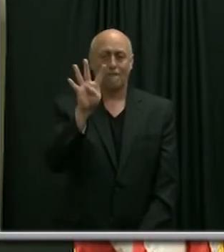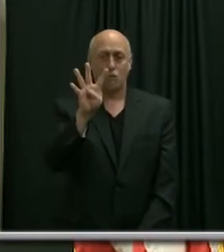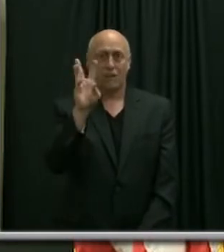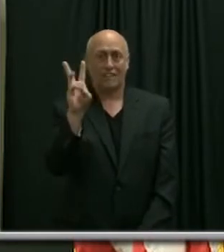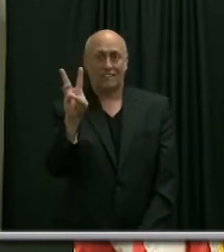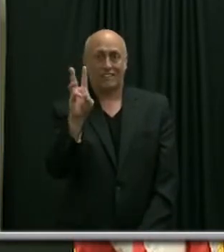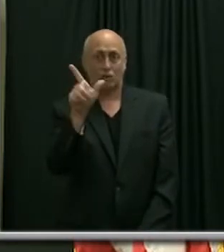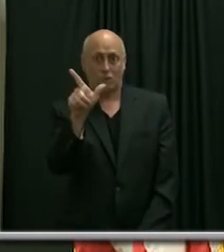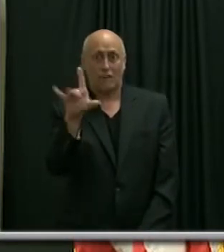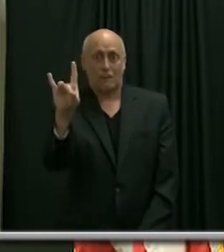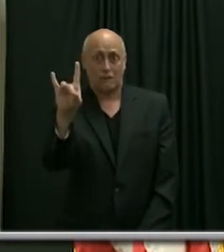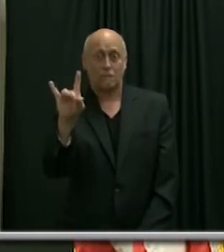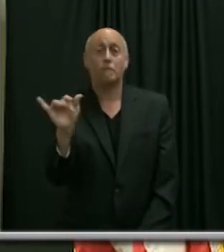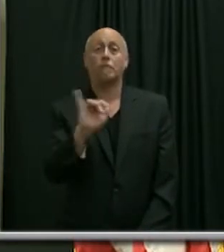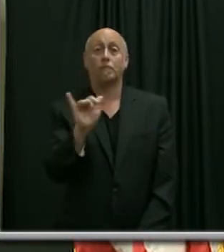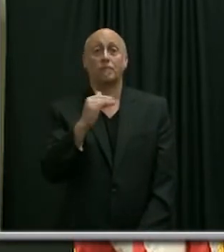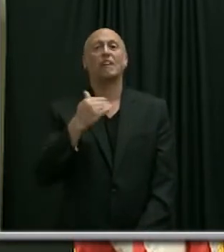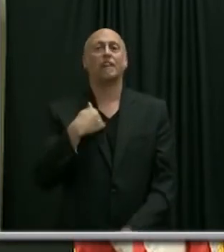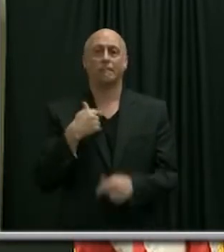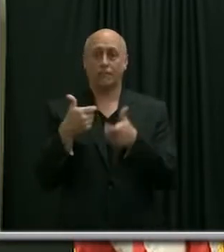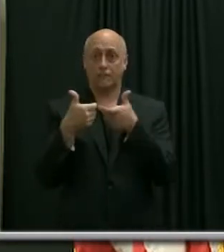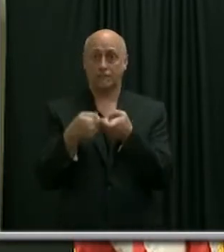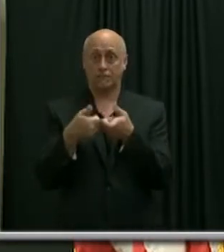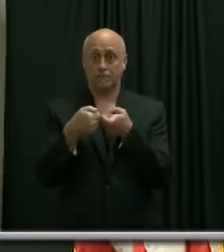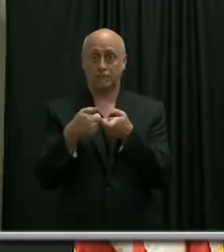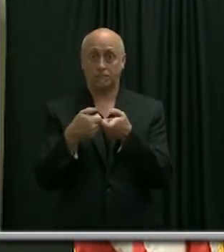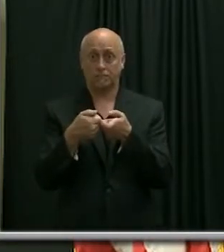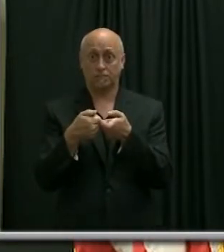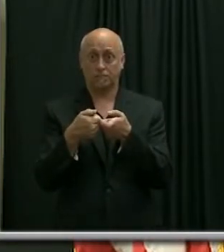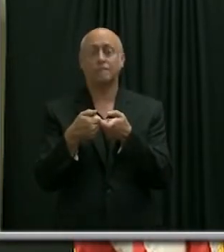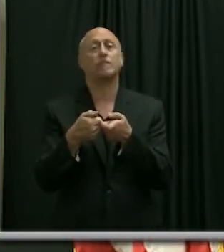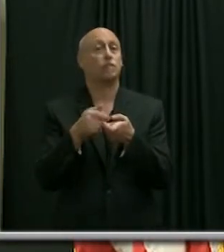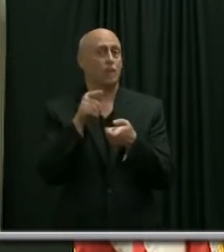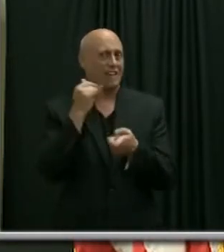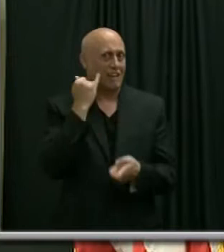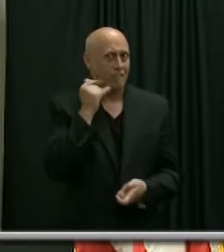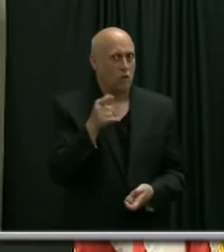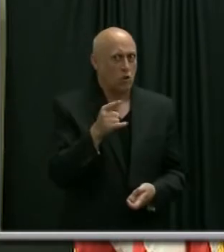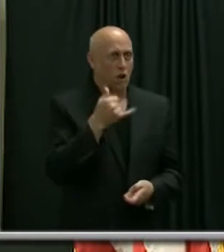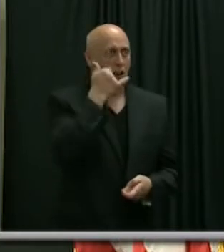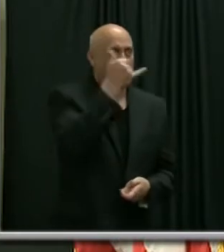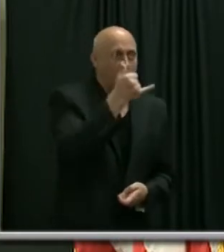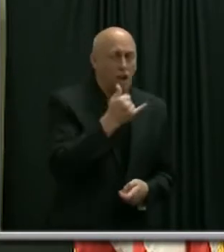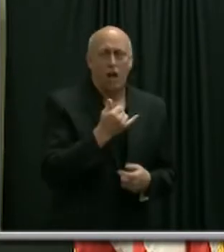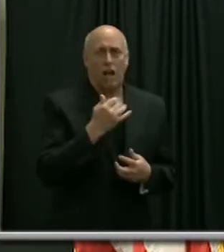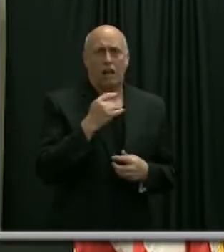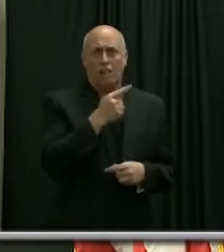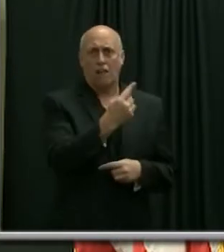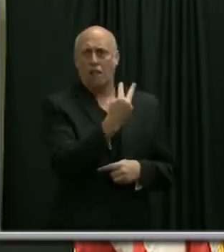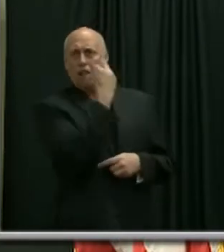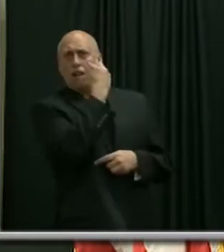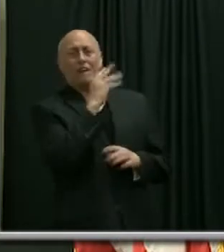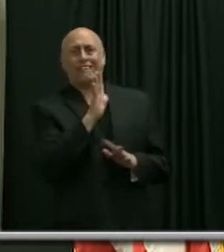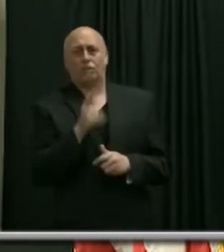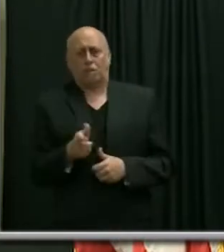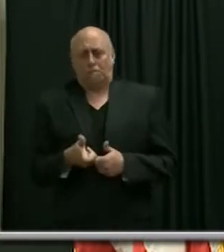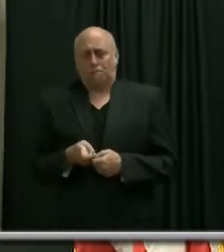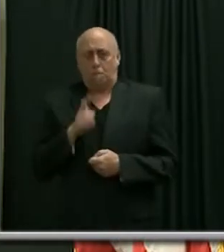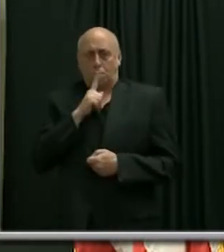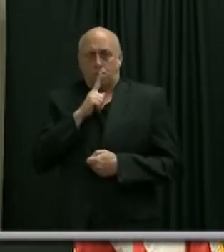1-800-334-4628. And we also have texting capacity because often this is easier to do than making a phone call. That number